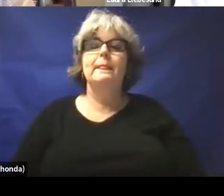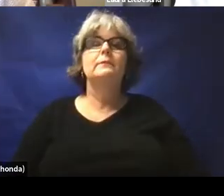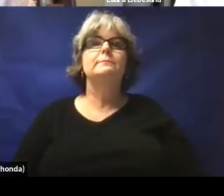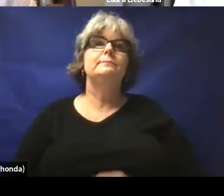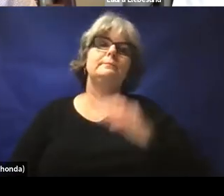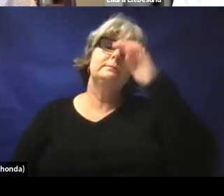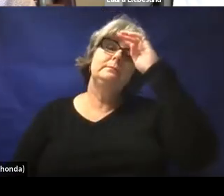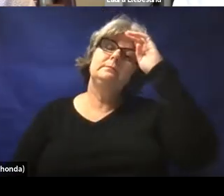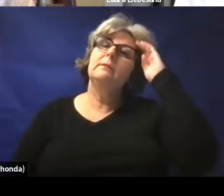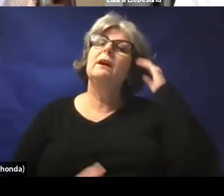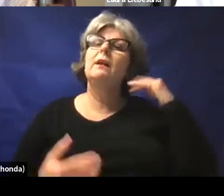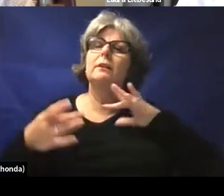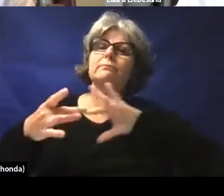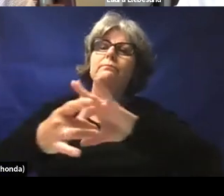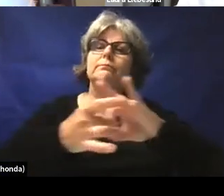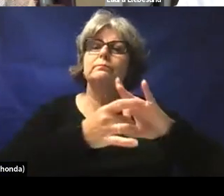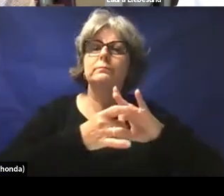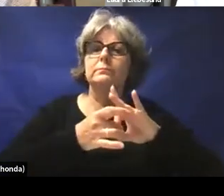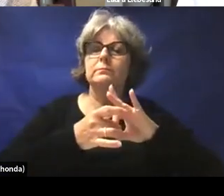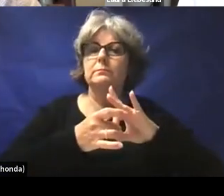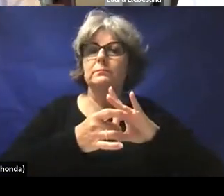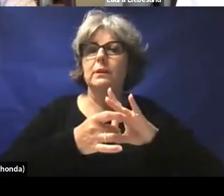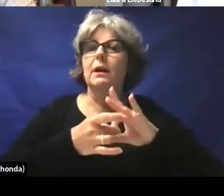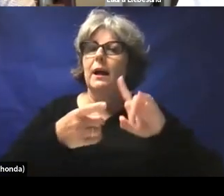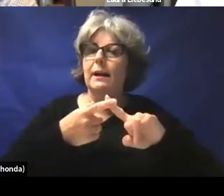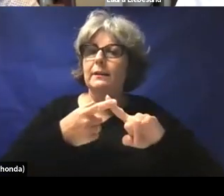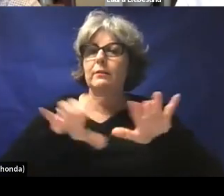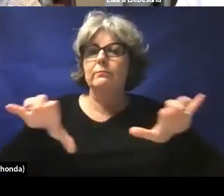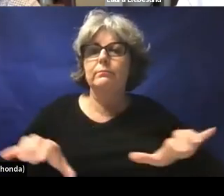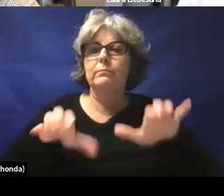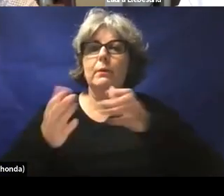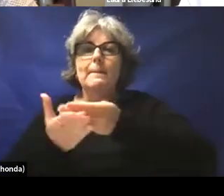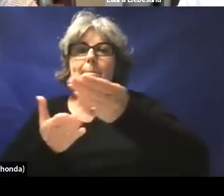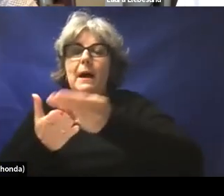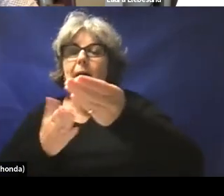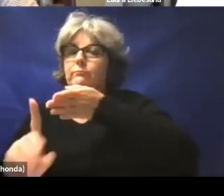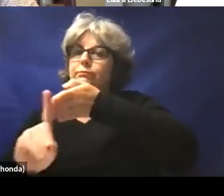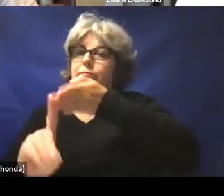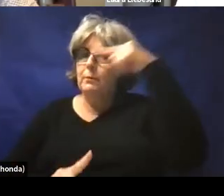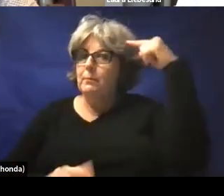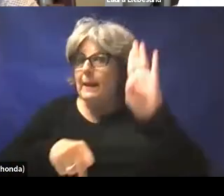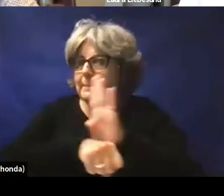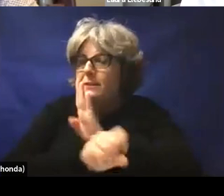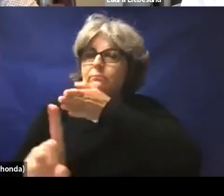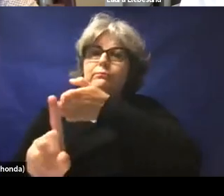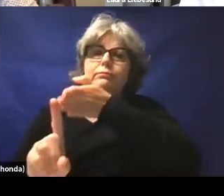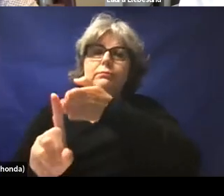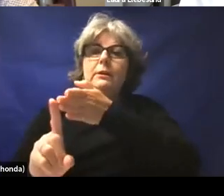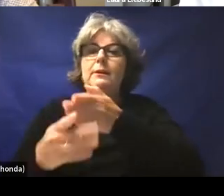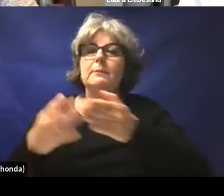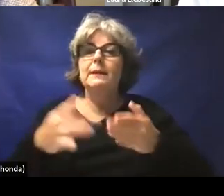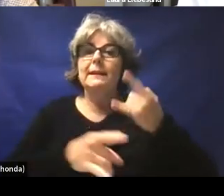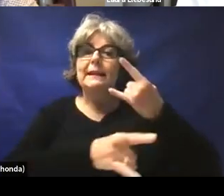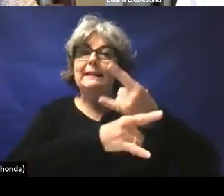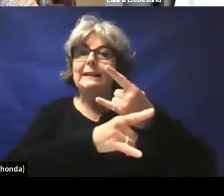collaboration. There was a Buy Black movement that reinforced like buying directly from Black businesses. There were lots of liquor brands